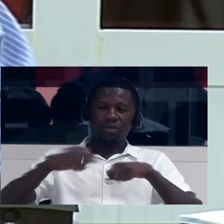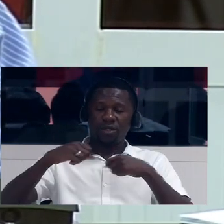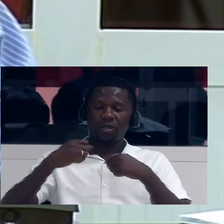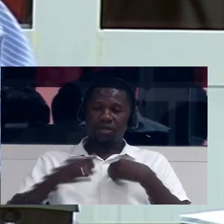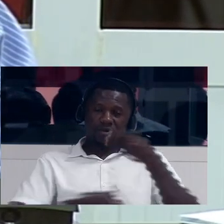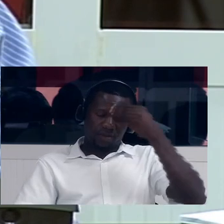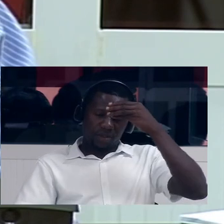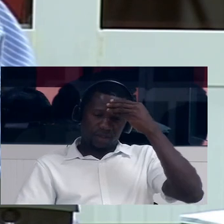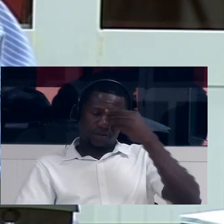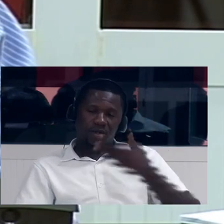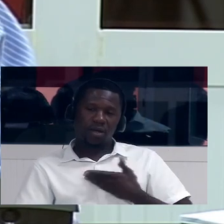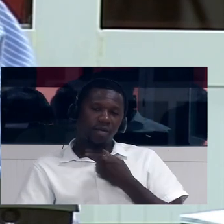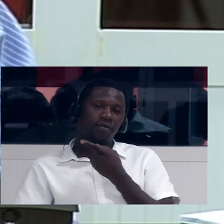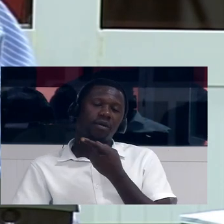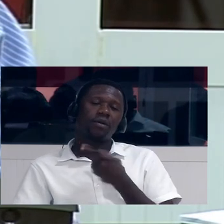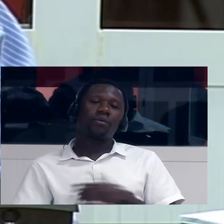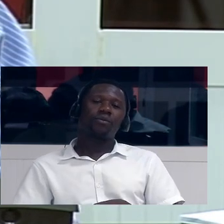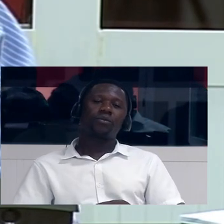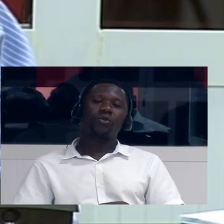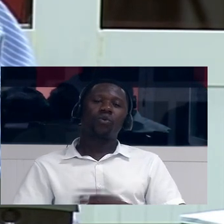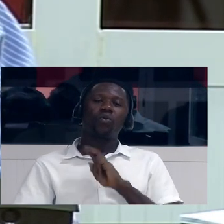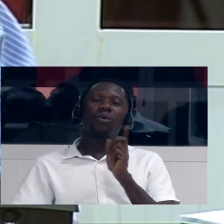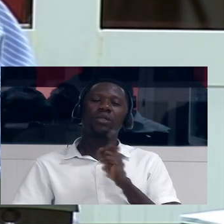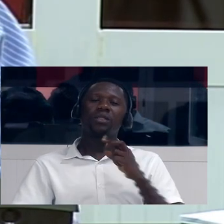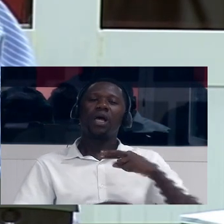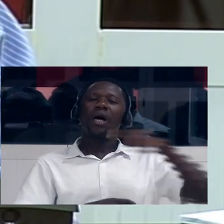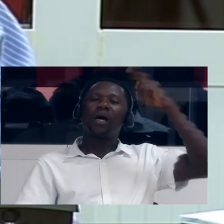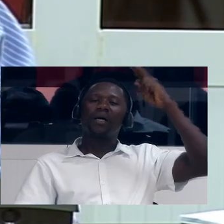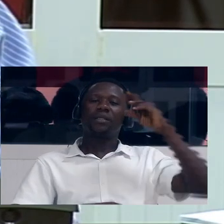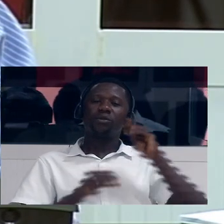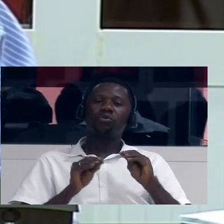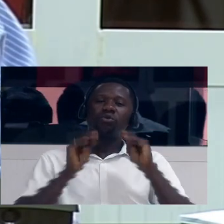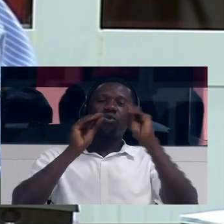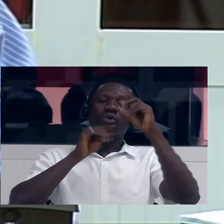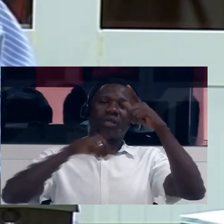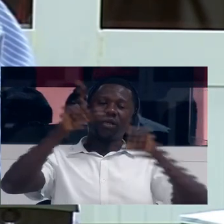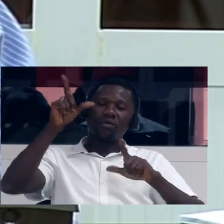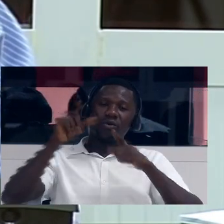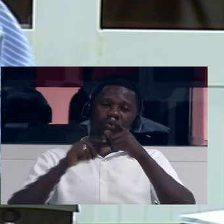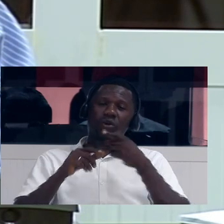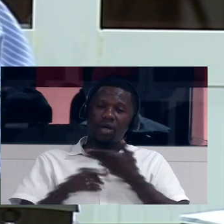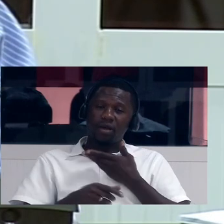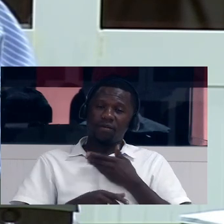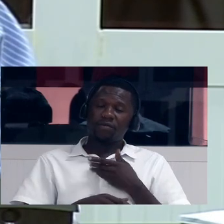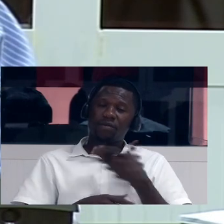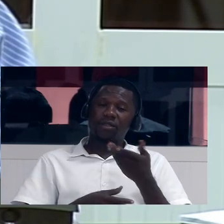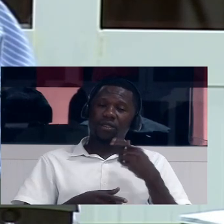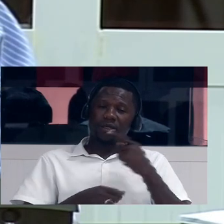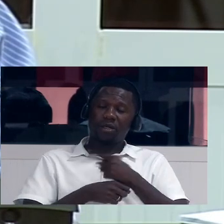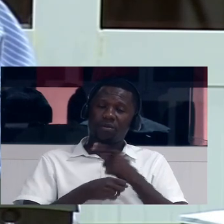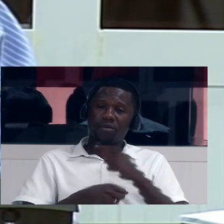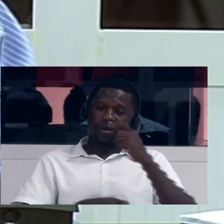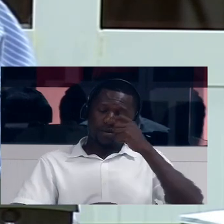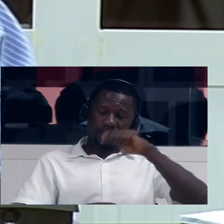What is the highest position you have attained at the Gambia Fire Service? Chief Fire Officer.